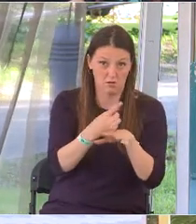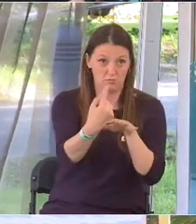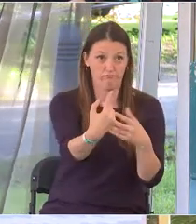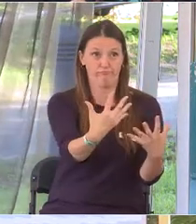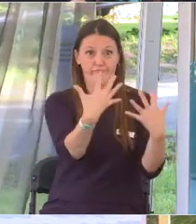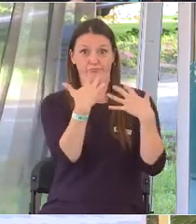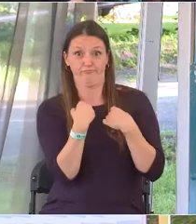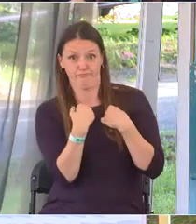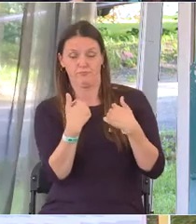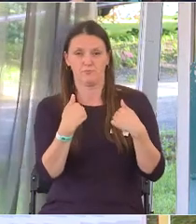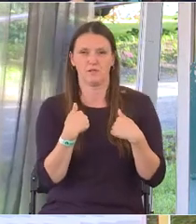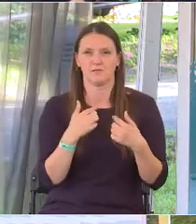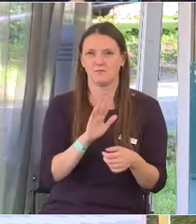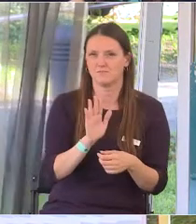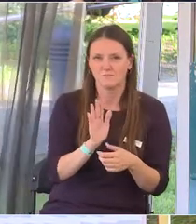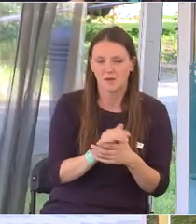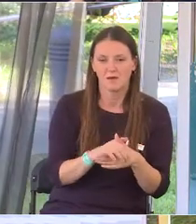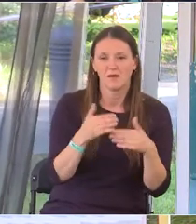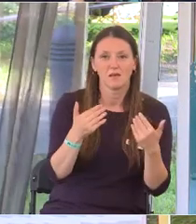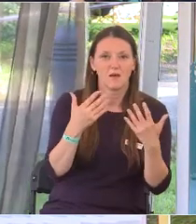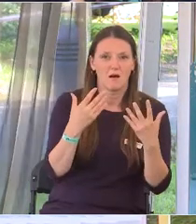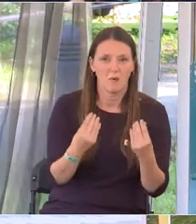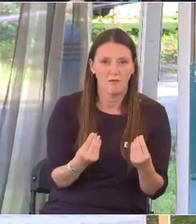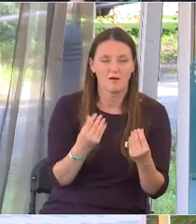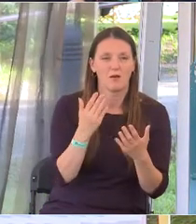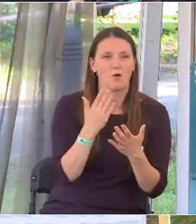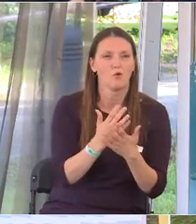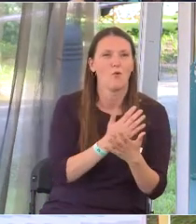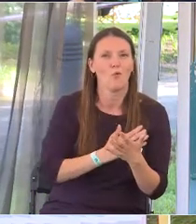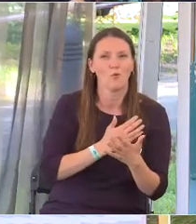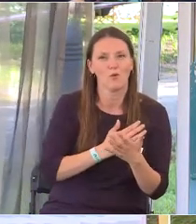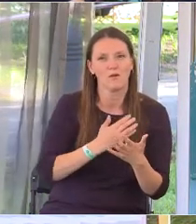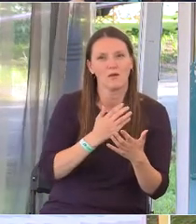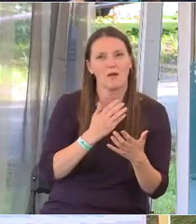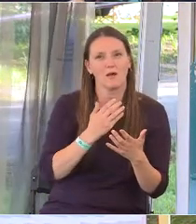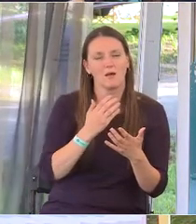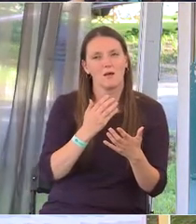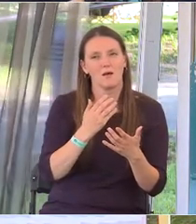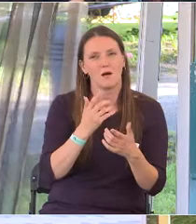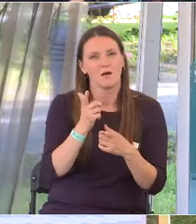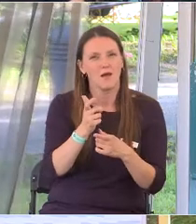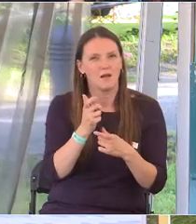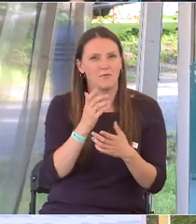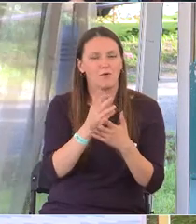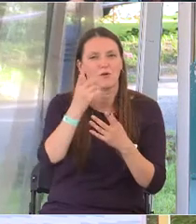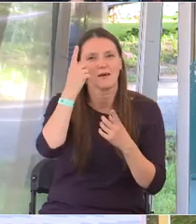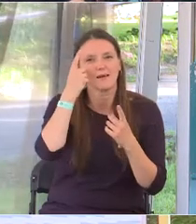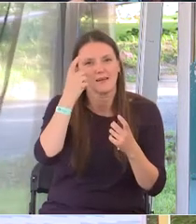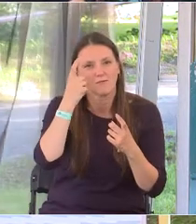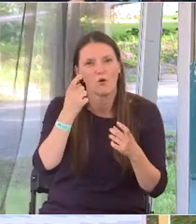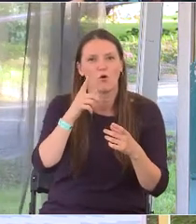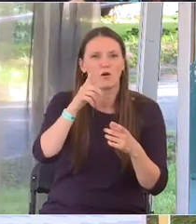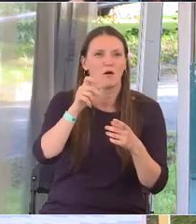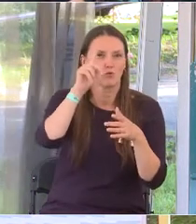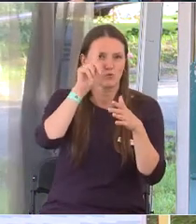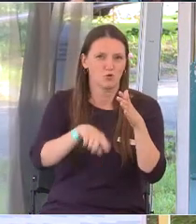It's using the information and using access to your people to destroy the trust inside of your society.